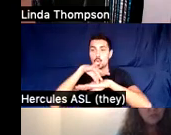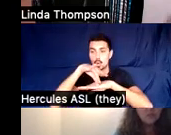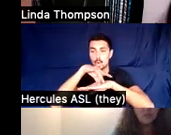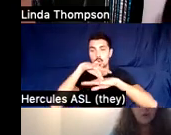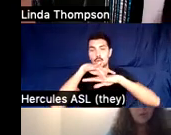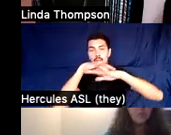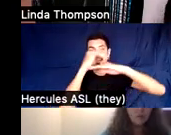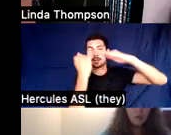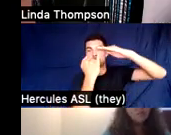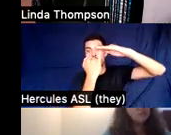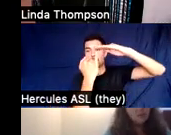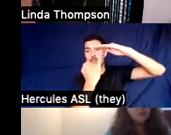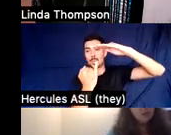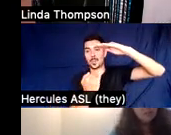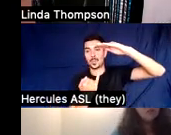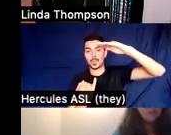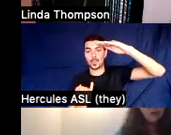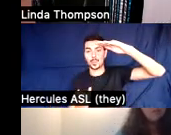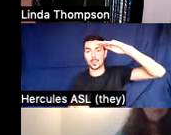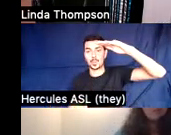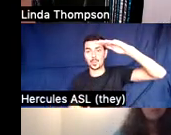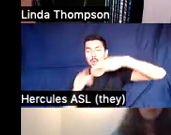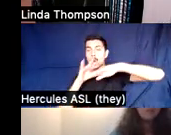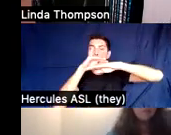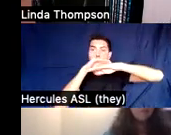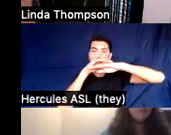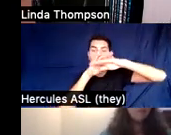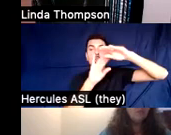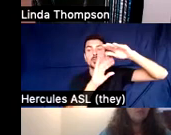between you and the earth is under there somewhere.